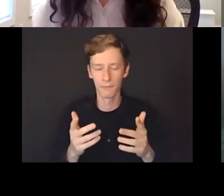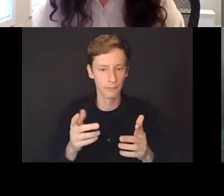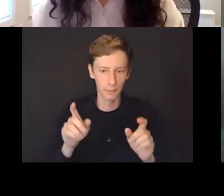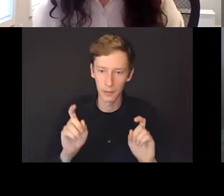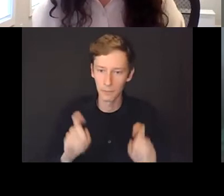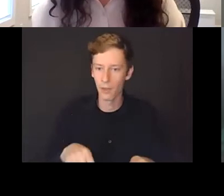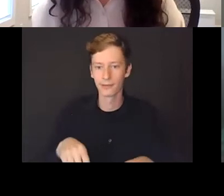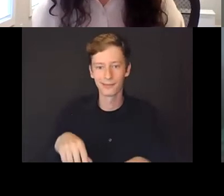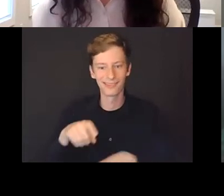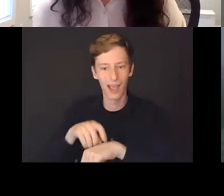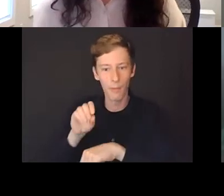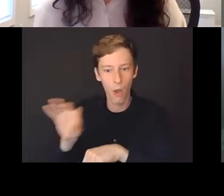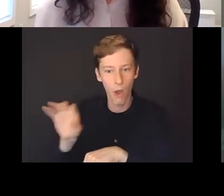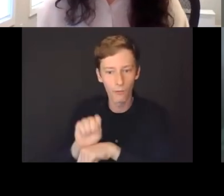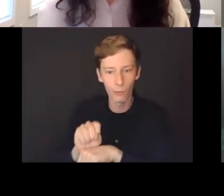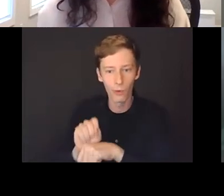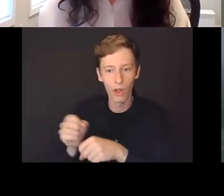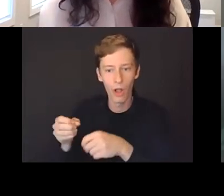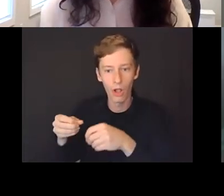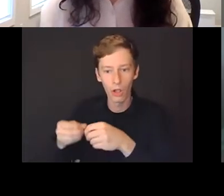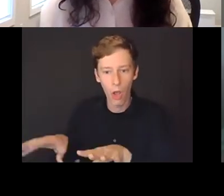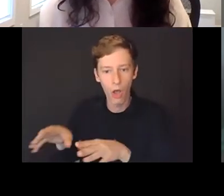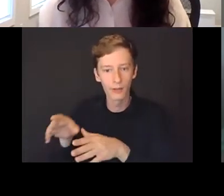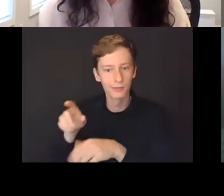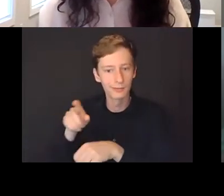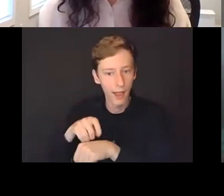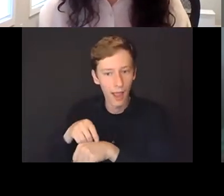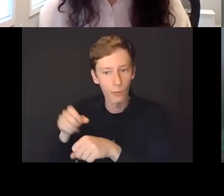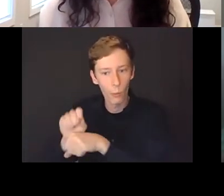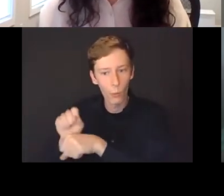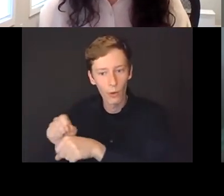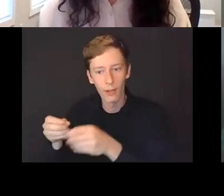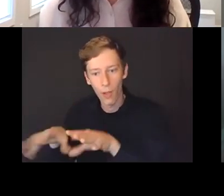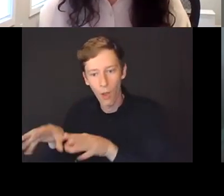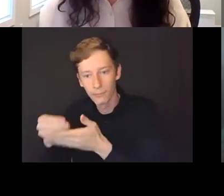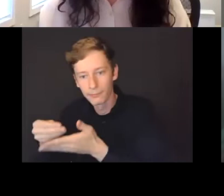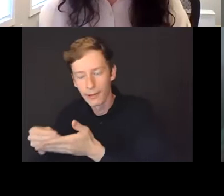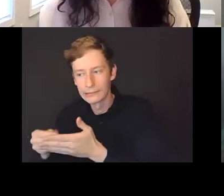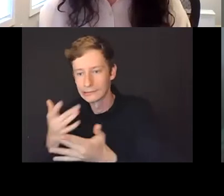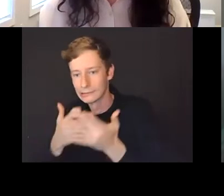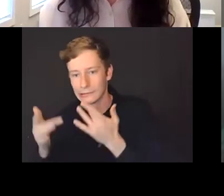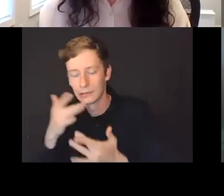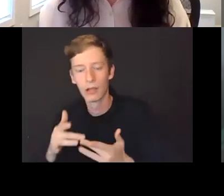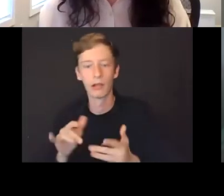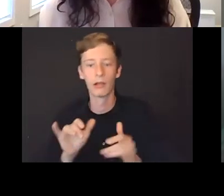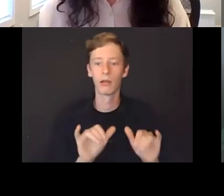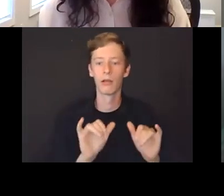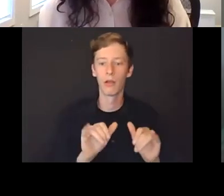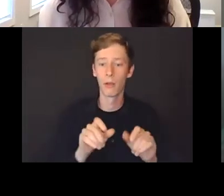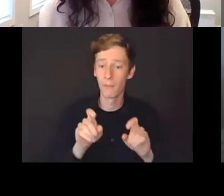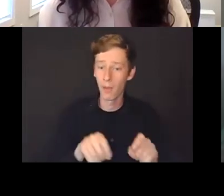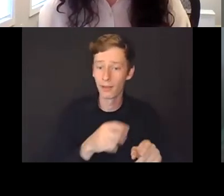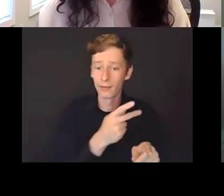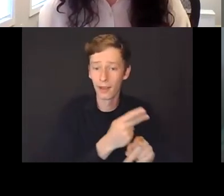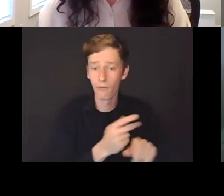work, loss of wages, having to access childcare for children that they may